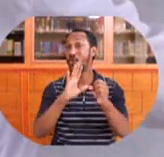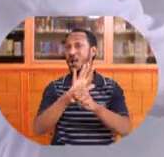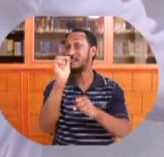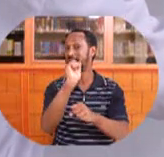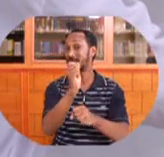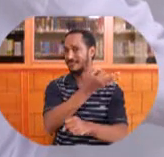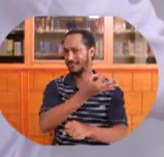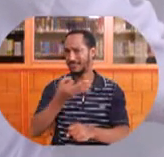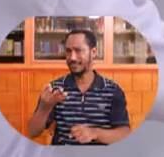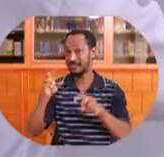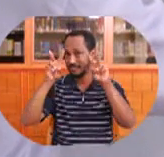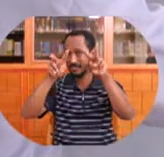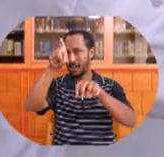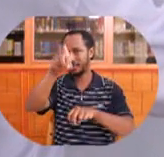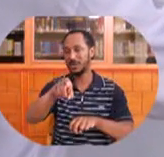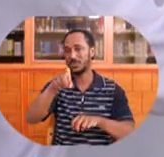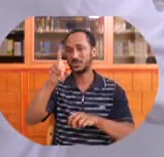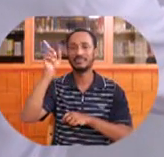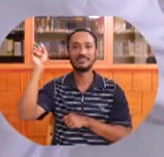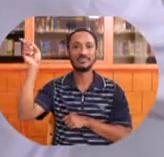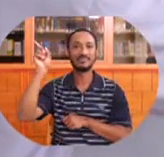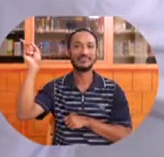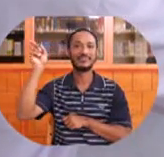magnesium hydrogen carbonate.